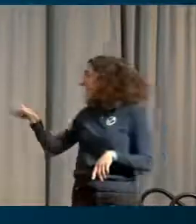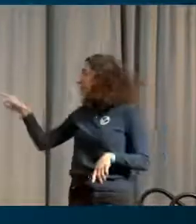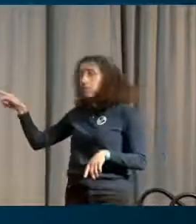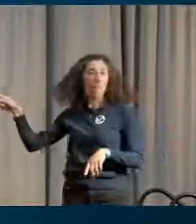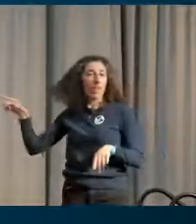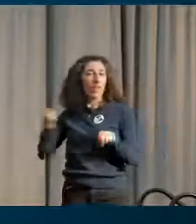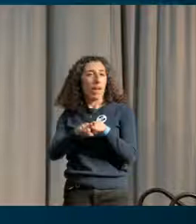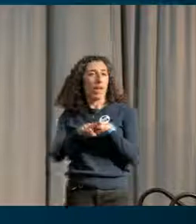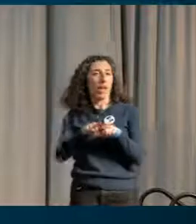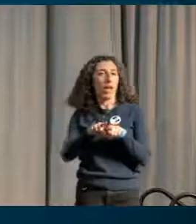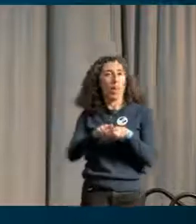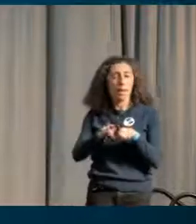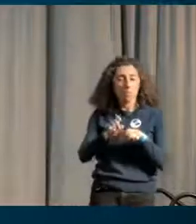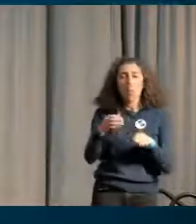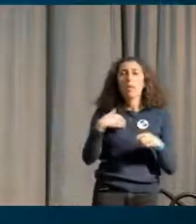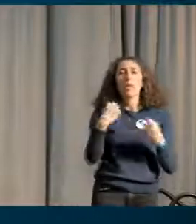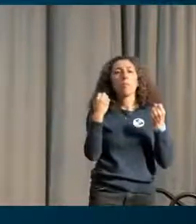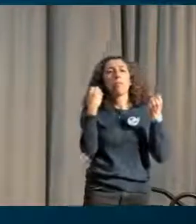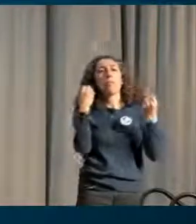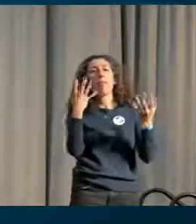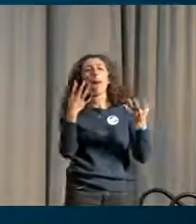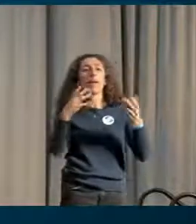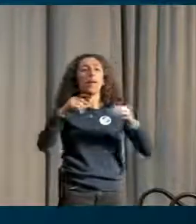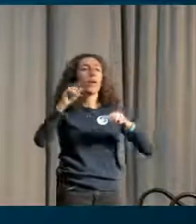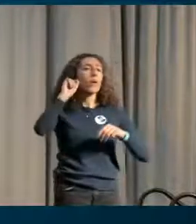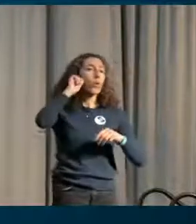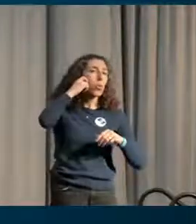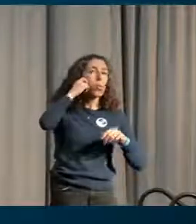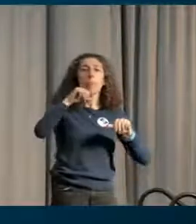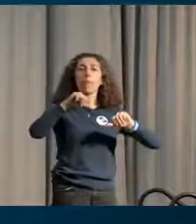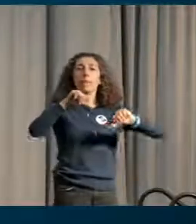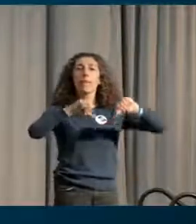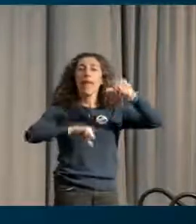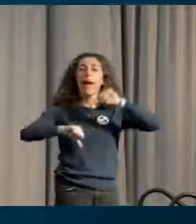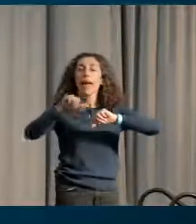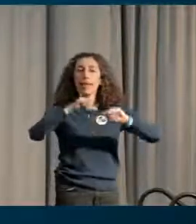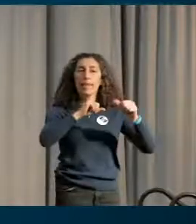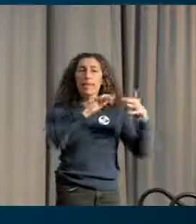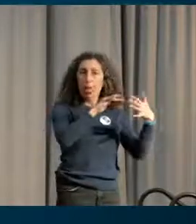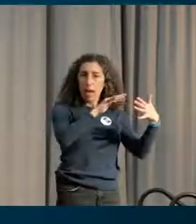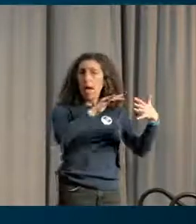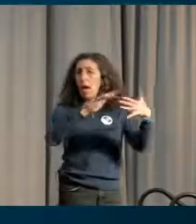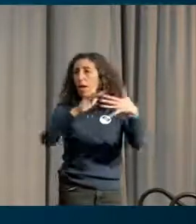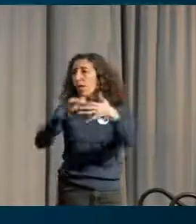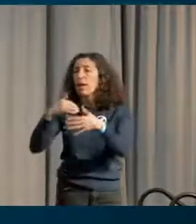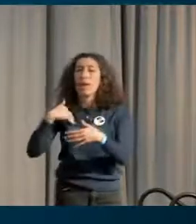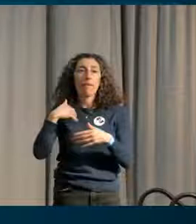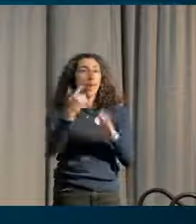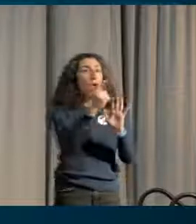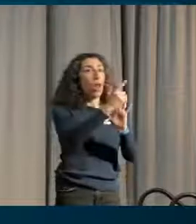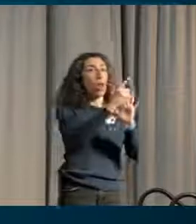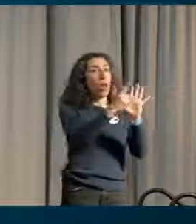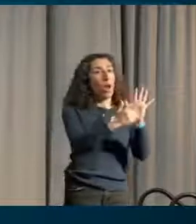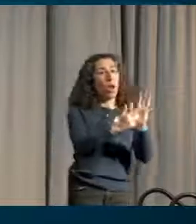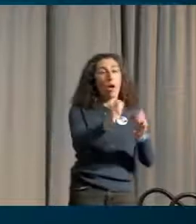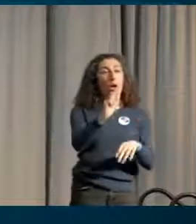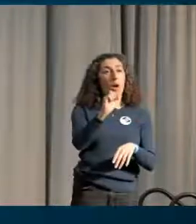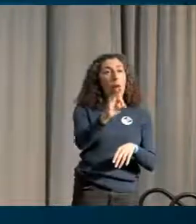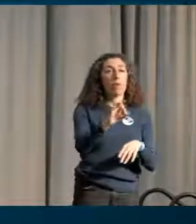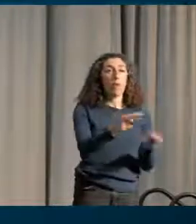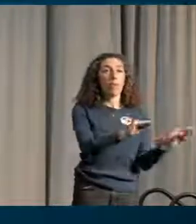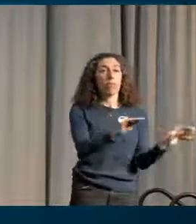he had laws of motion. And his very third law of motion was that for every action, there's an equal and